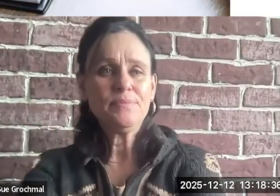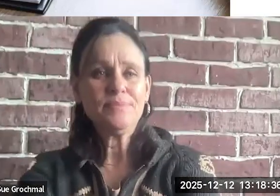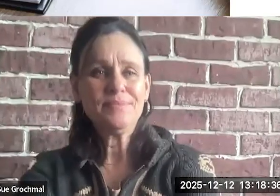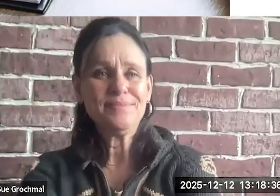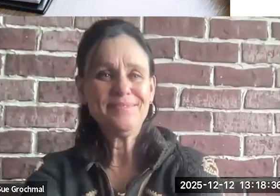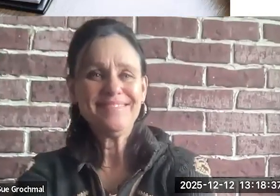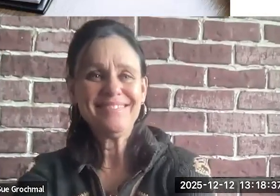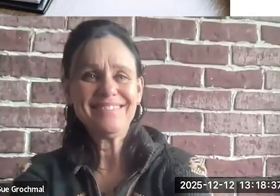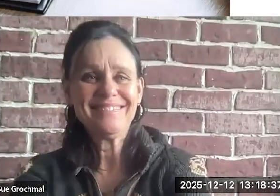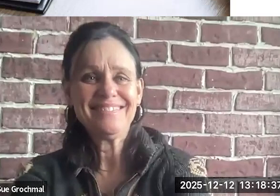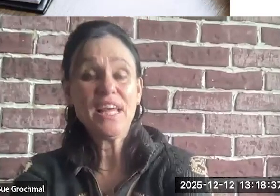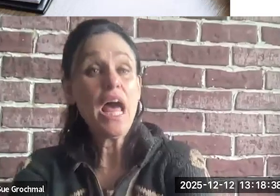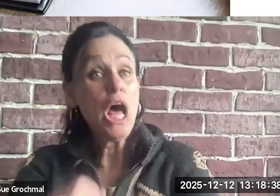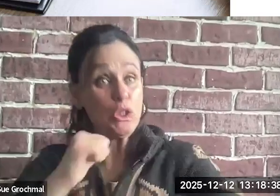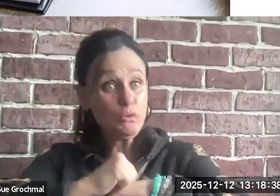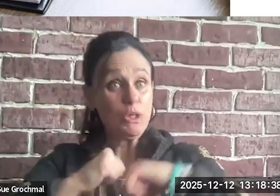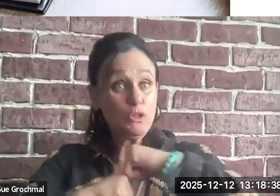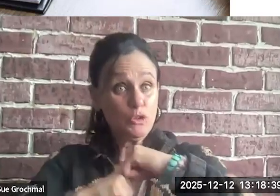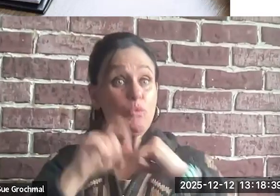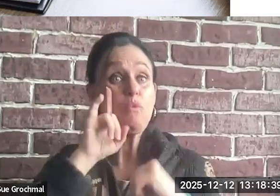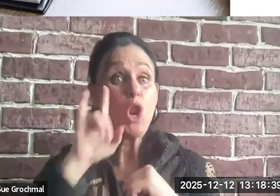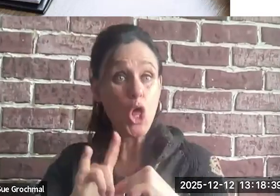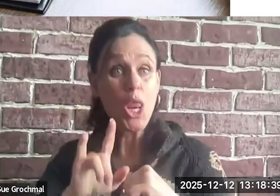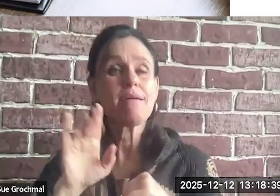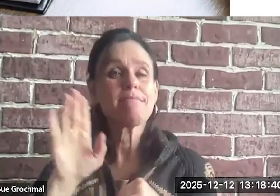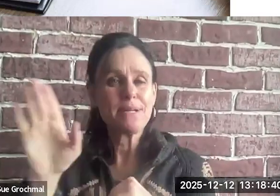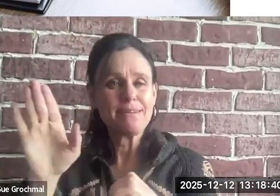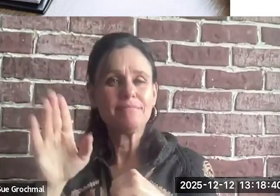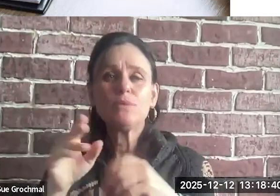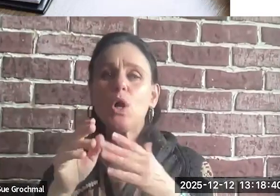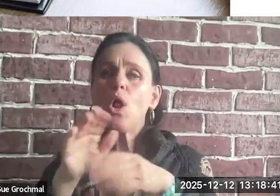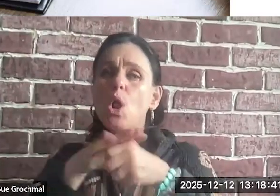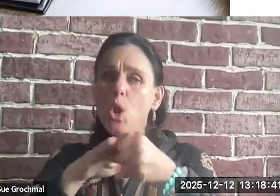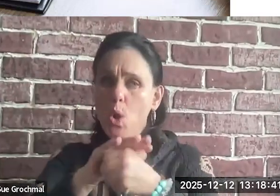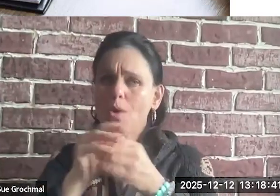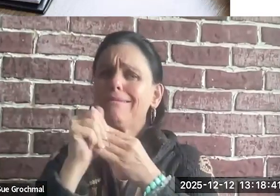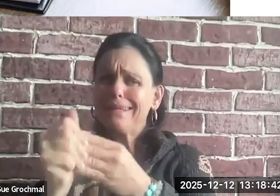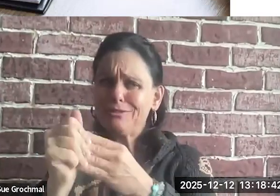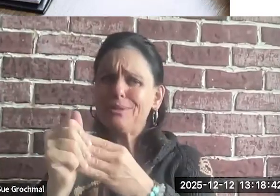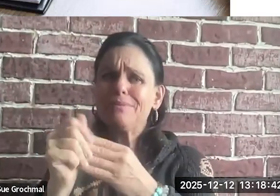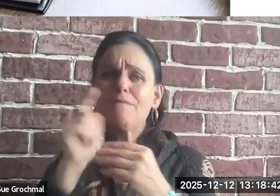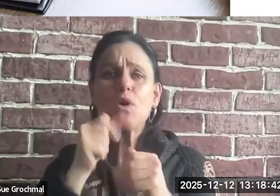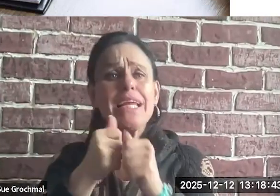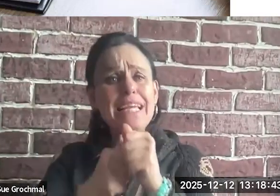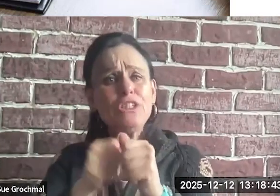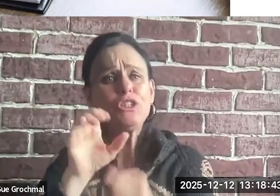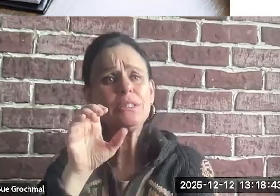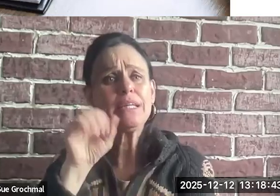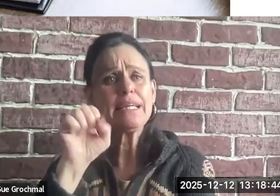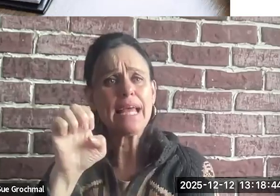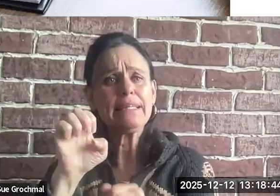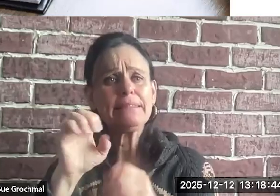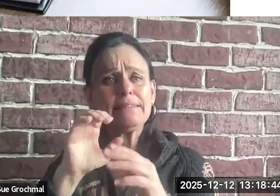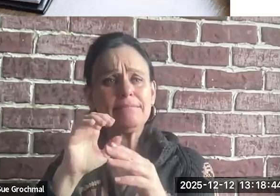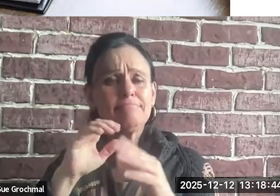The structure of the advisory committee is based on balancing the need for local leadership for each case study, while also ensuring that the